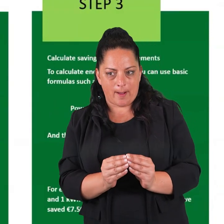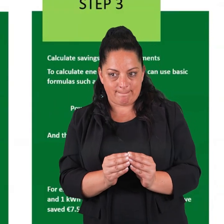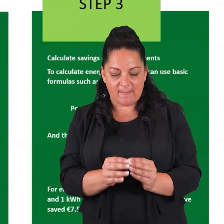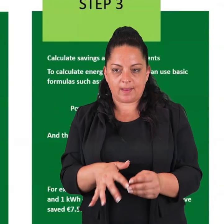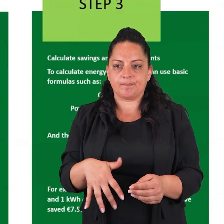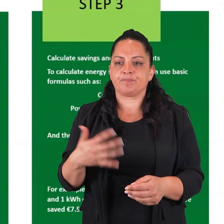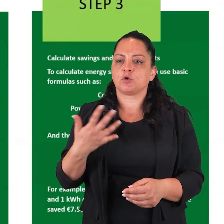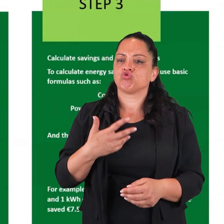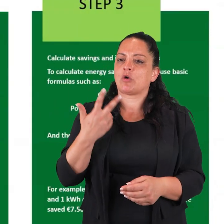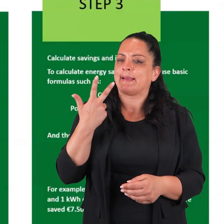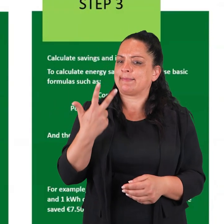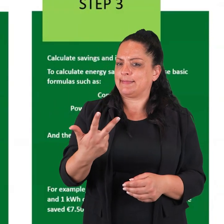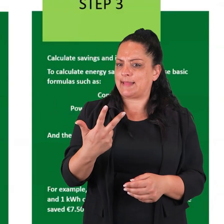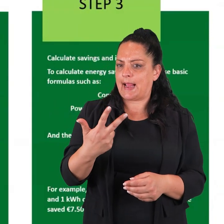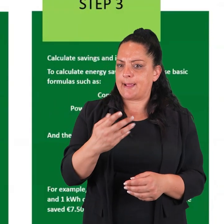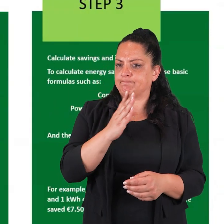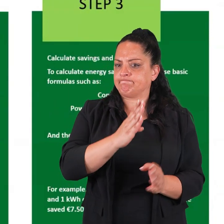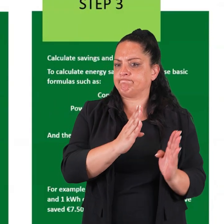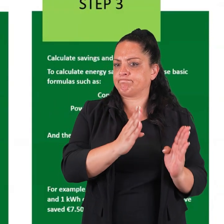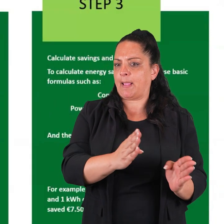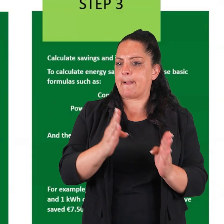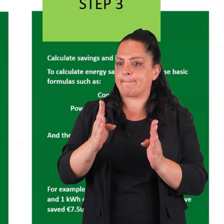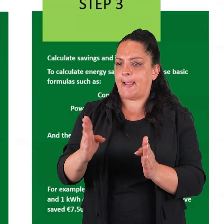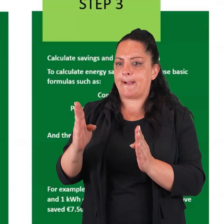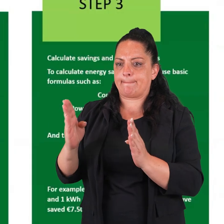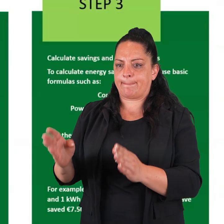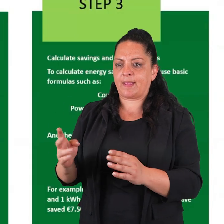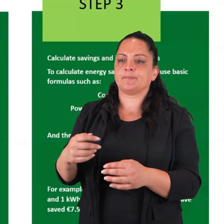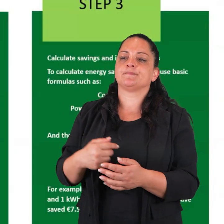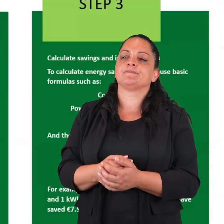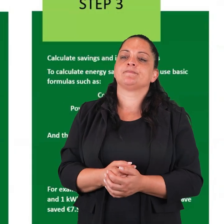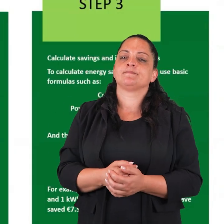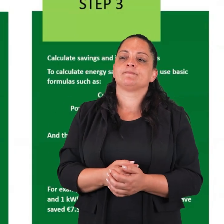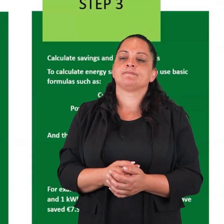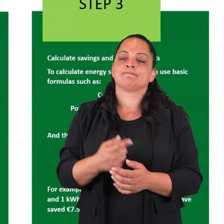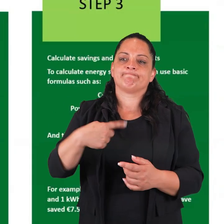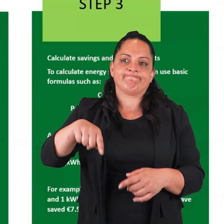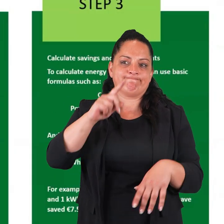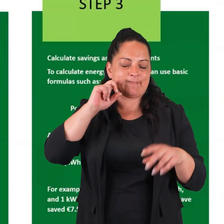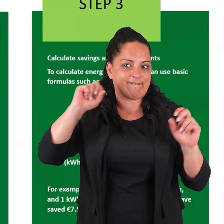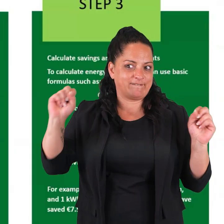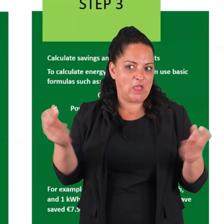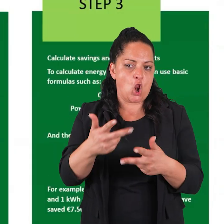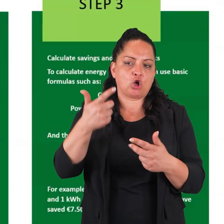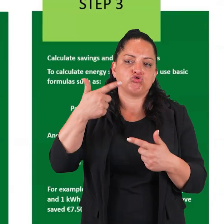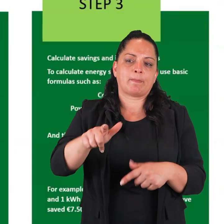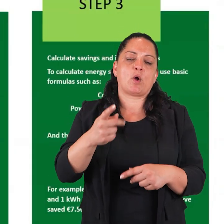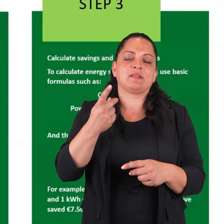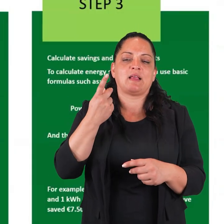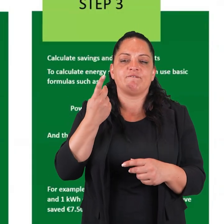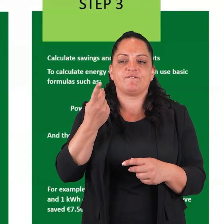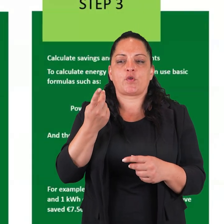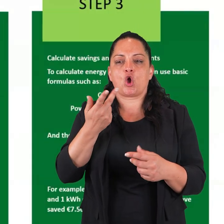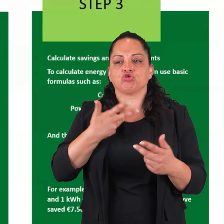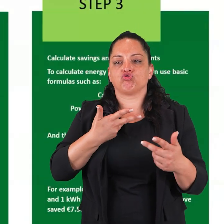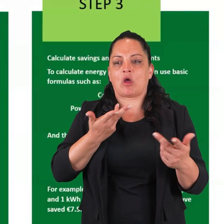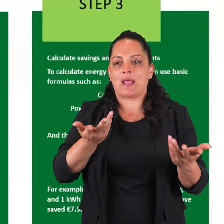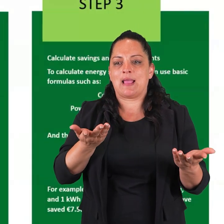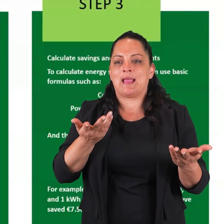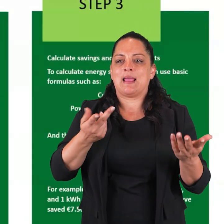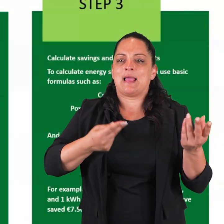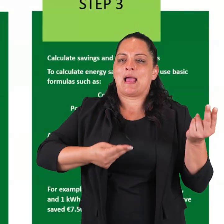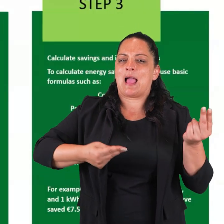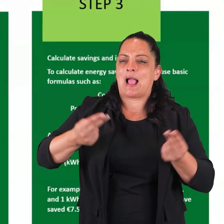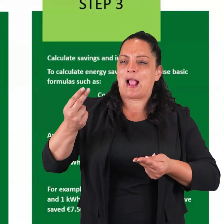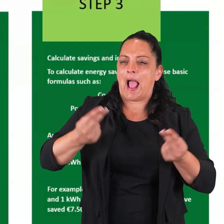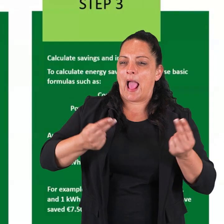it. We have 3 steps. We will go really quick through them because it's something related